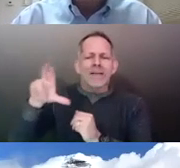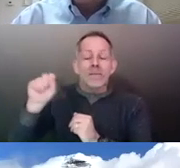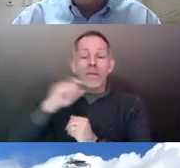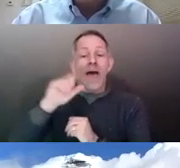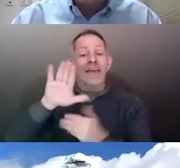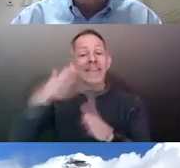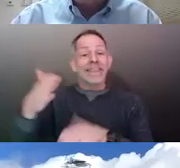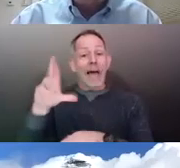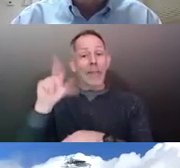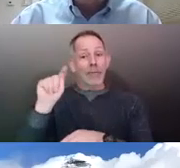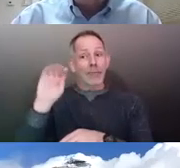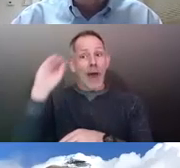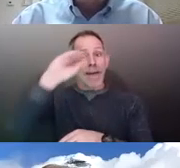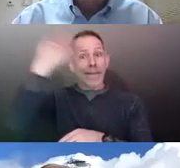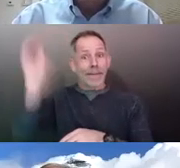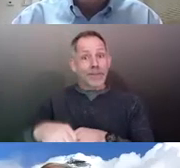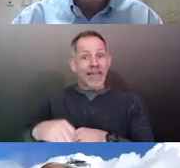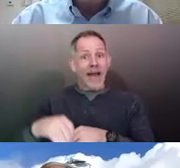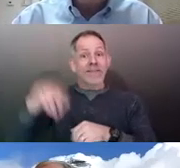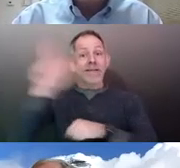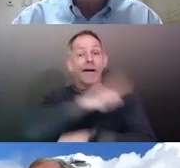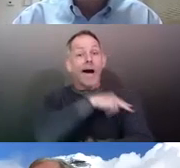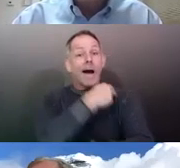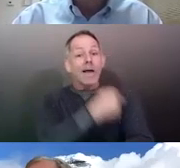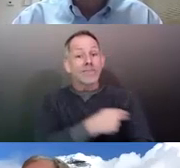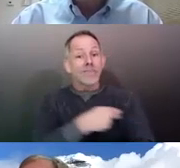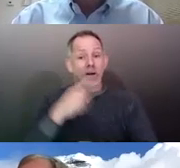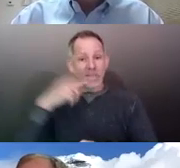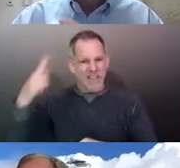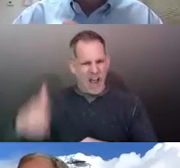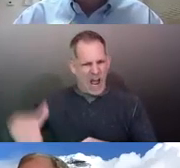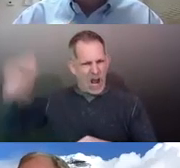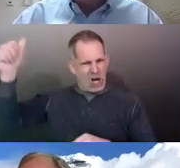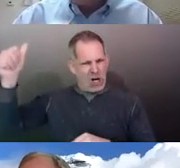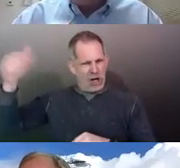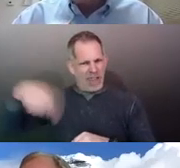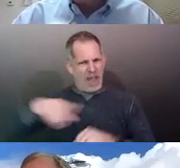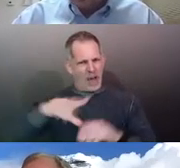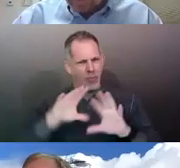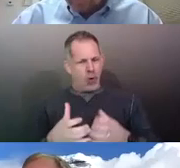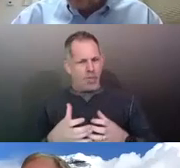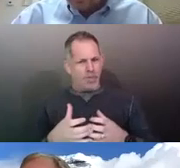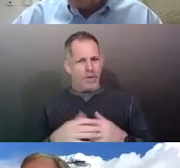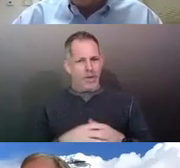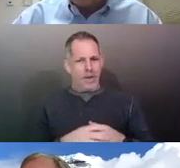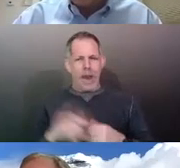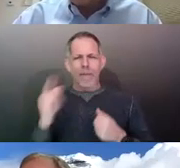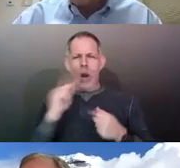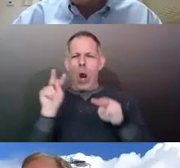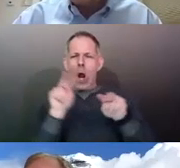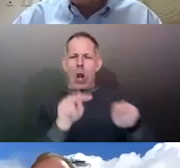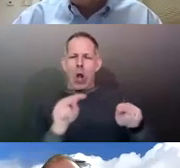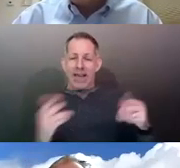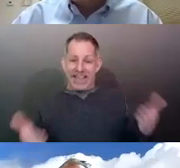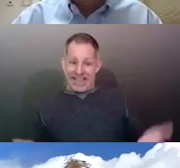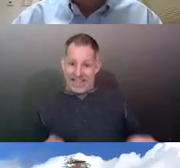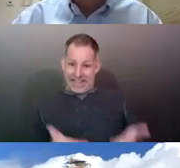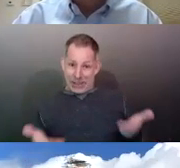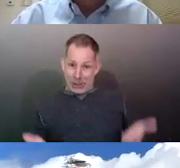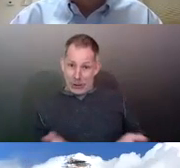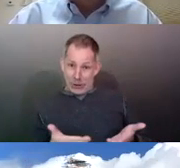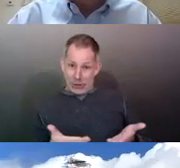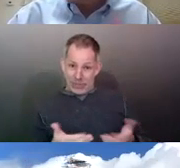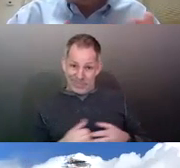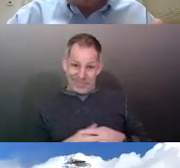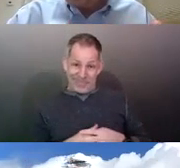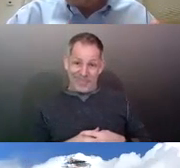hospitalization rates are higher in these groups. But I think it's important to look at among those who are hospitalized,